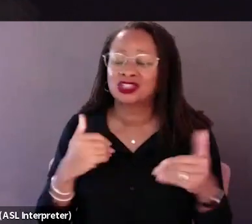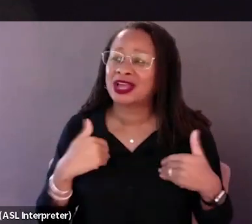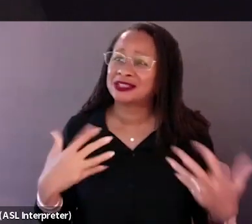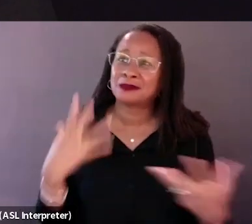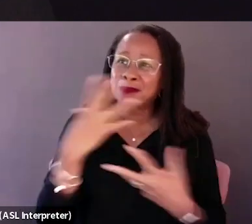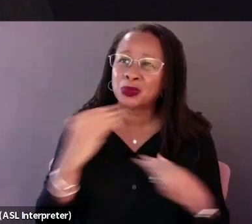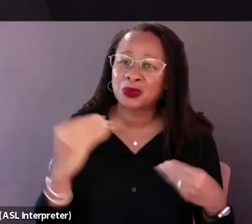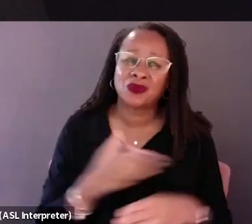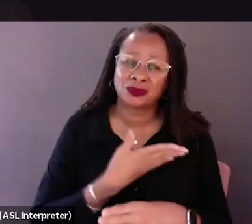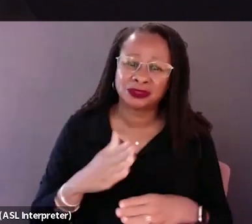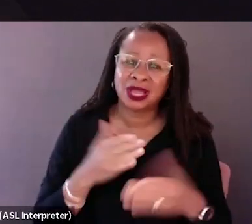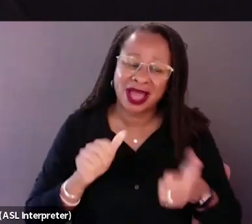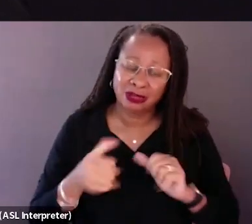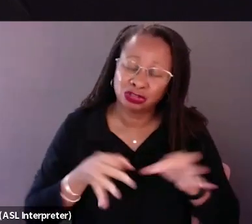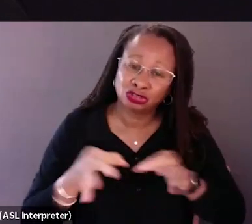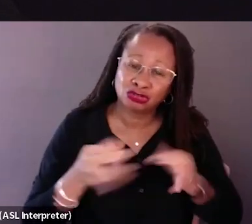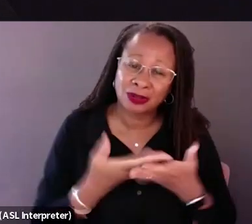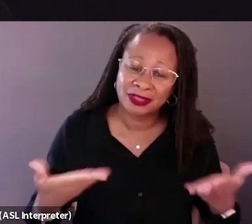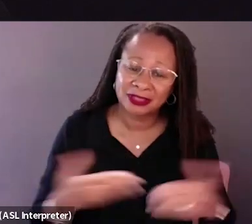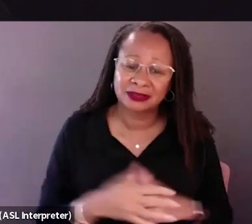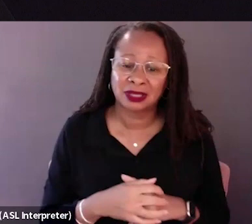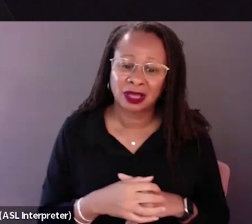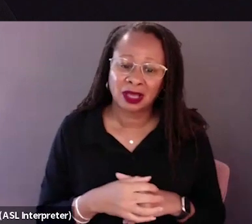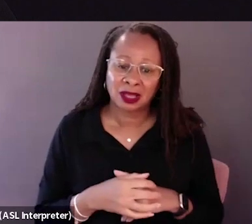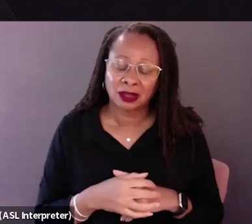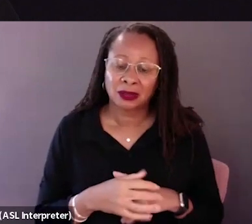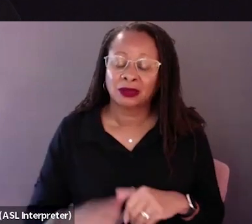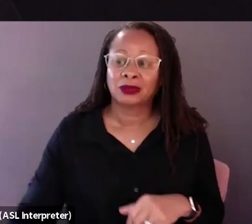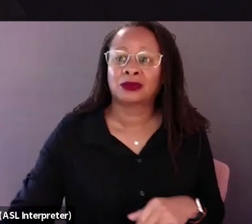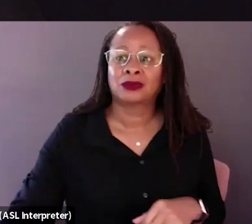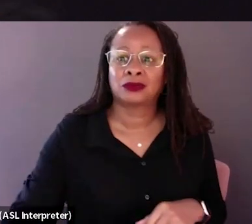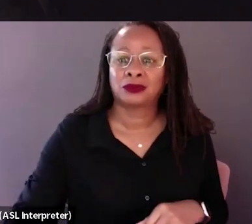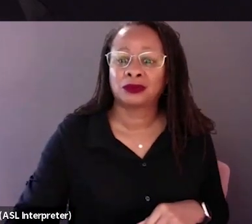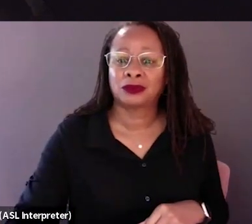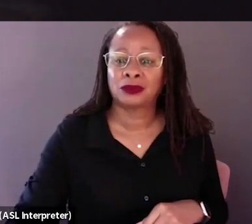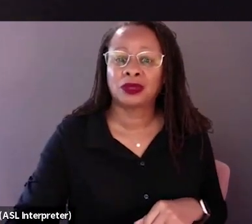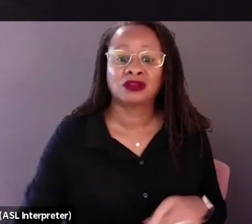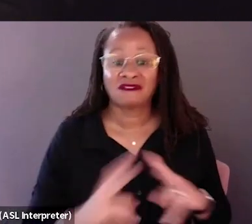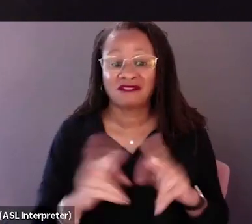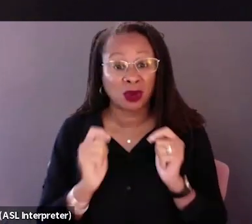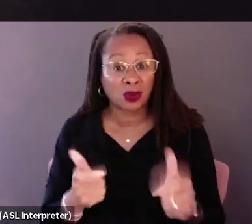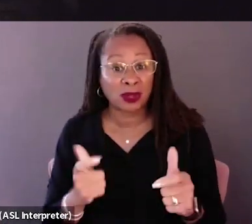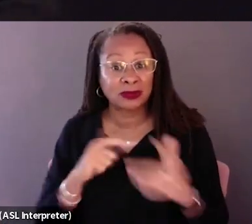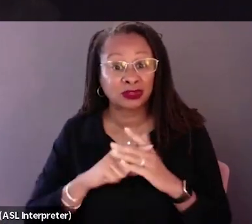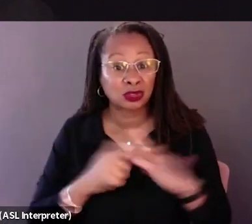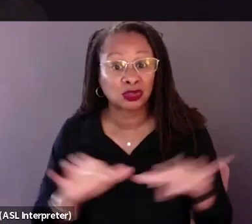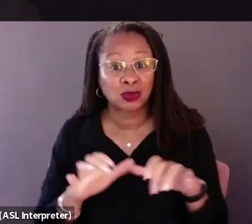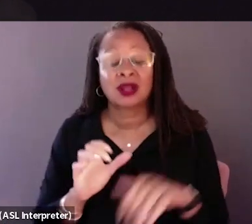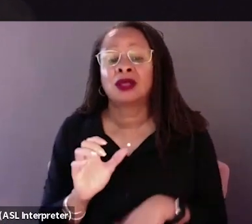and detailed way of describing things, but. Very quickly, we started doing the archival